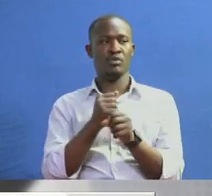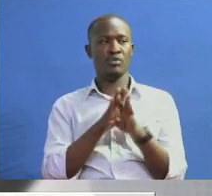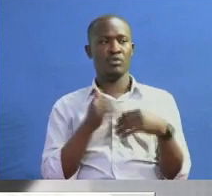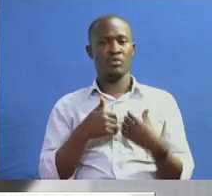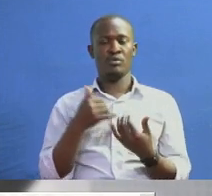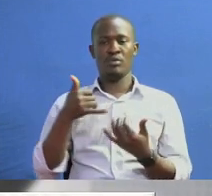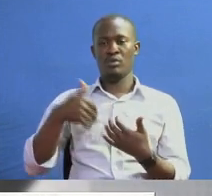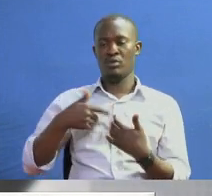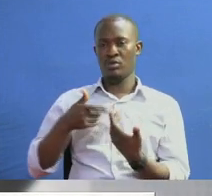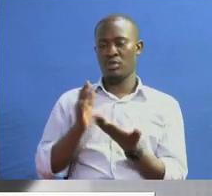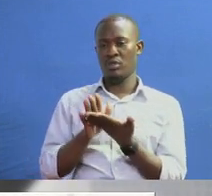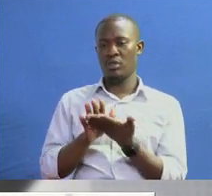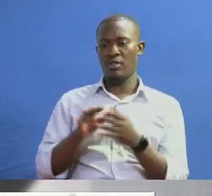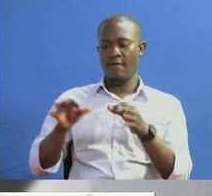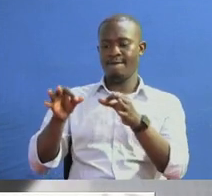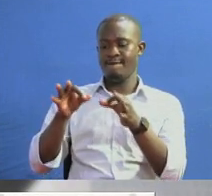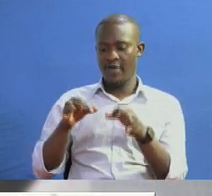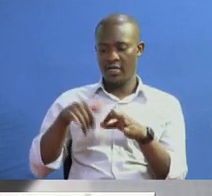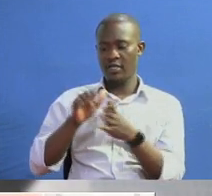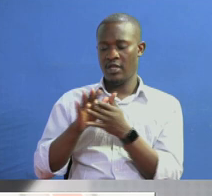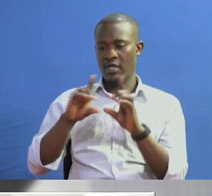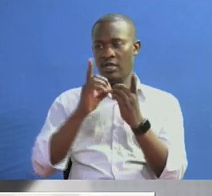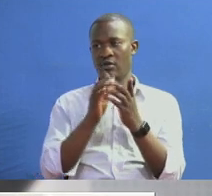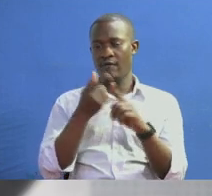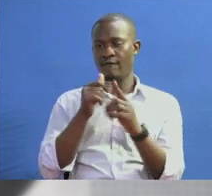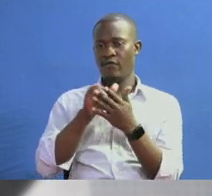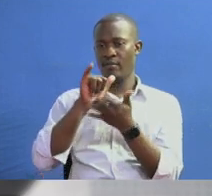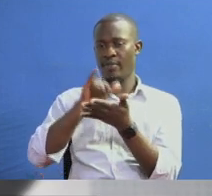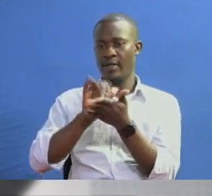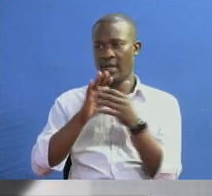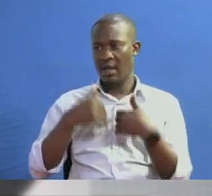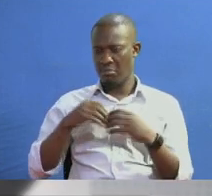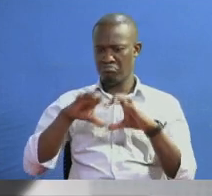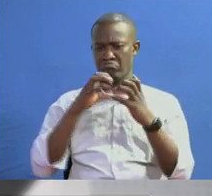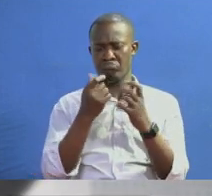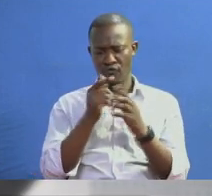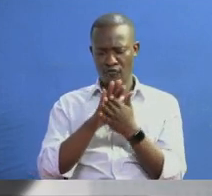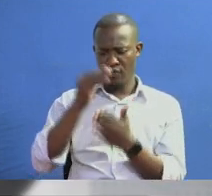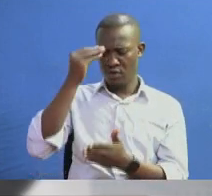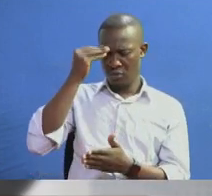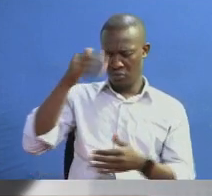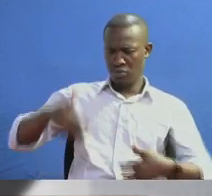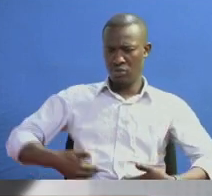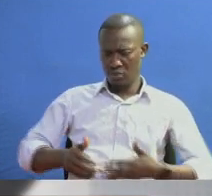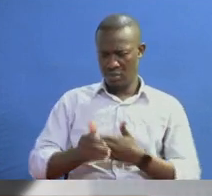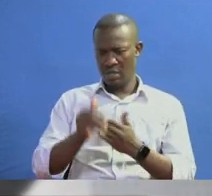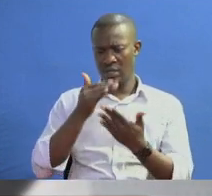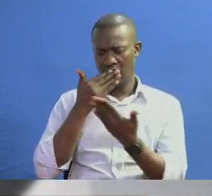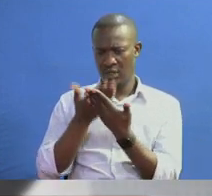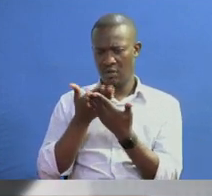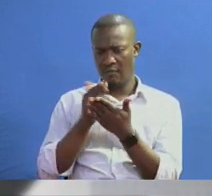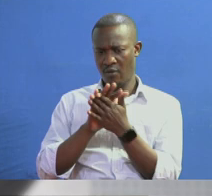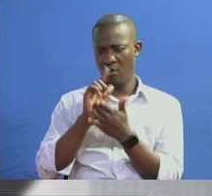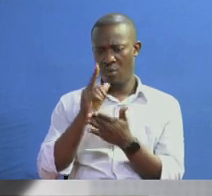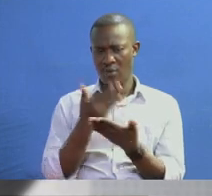Development Fund in the finance department. Aside from that, I'm a Global Partnership for Education youth leader. So thank you for that. One